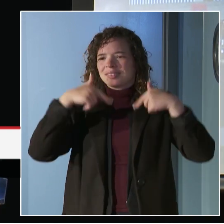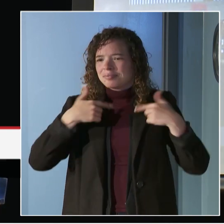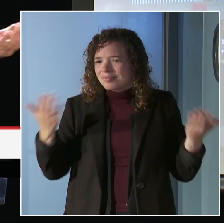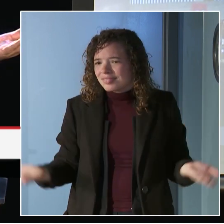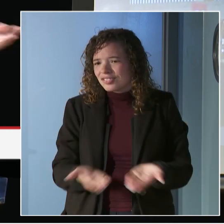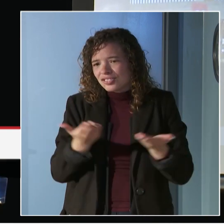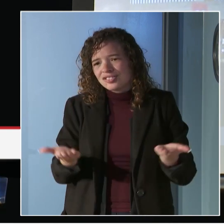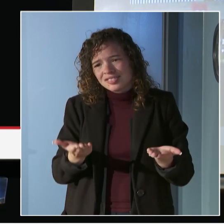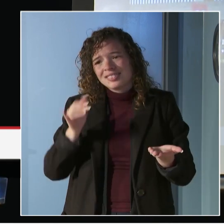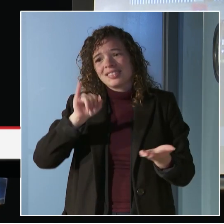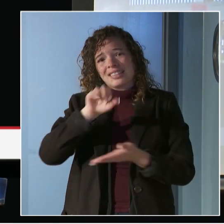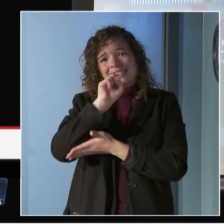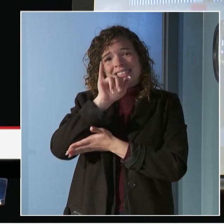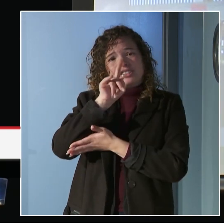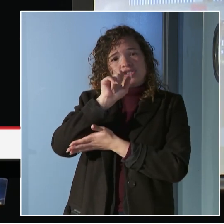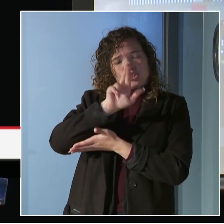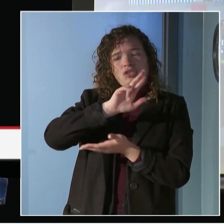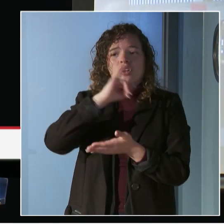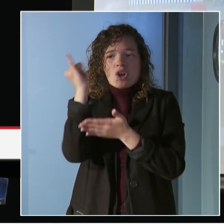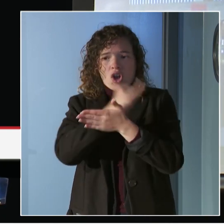hear it for Sitar.